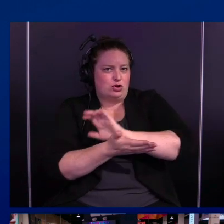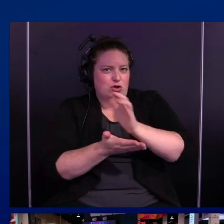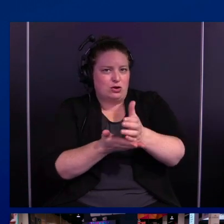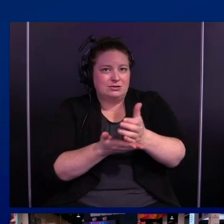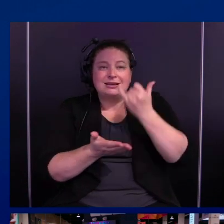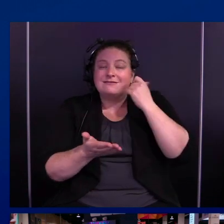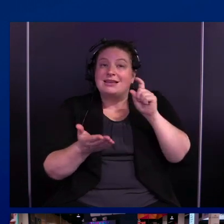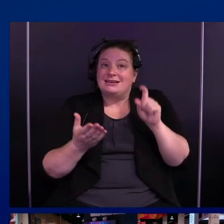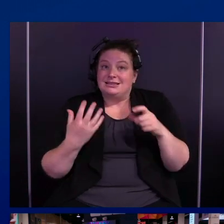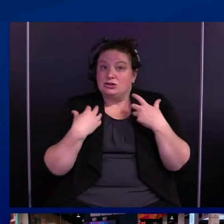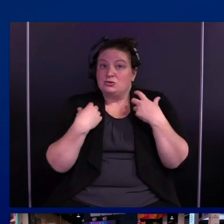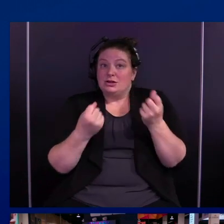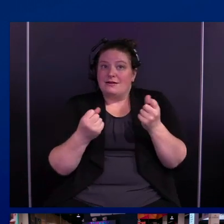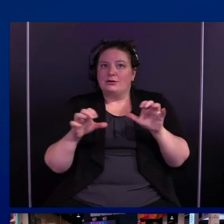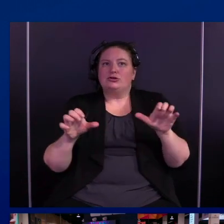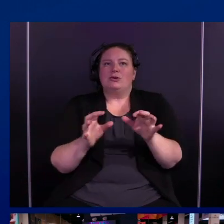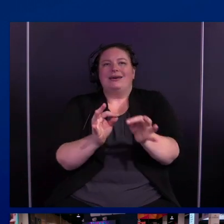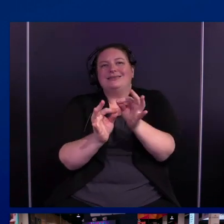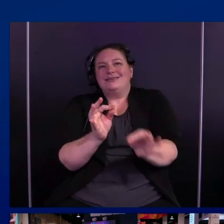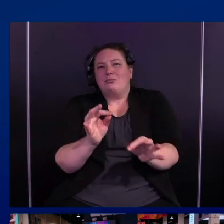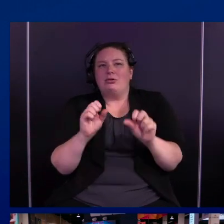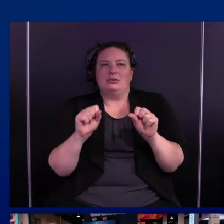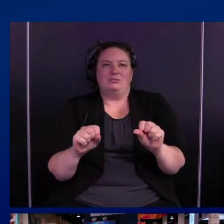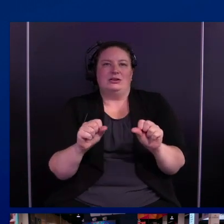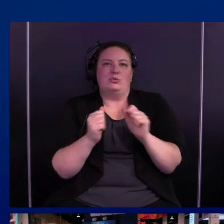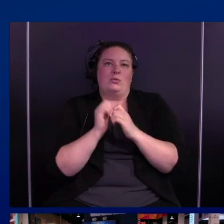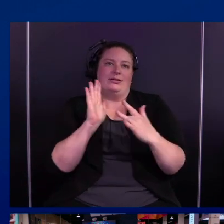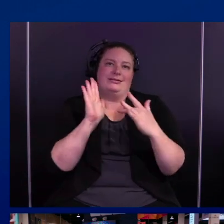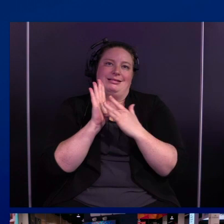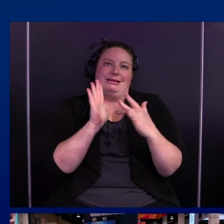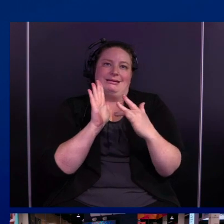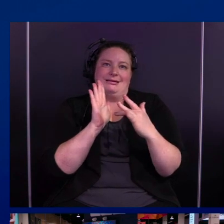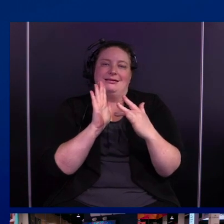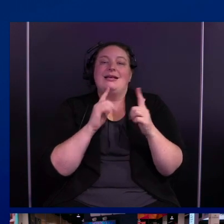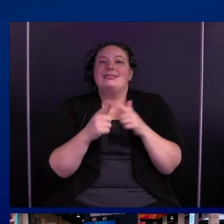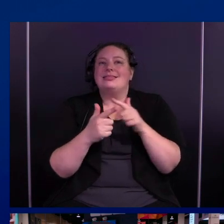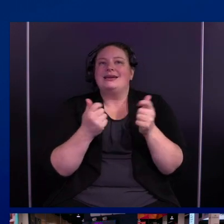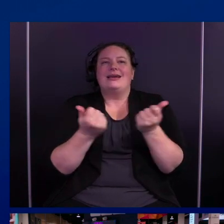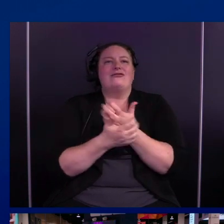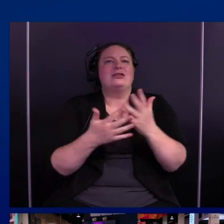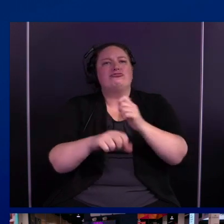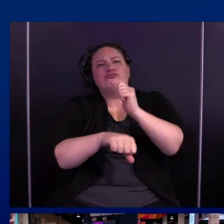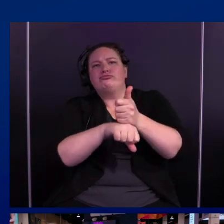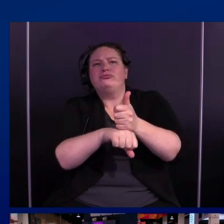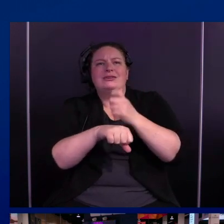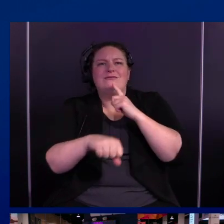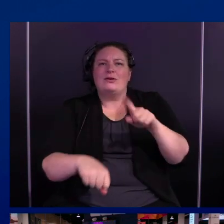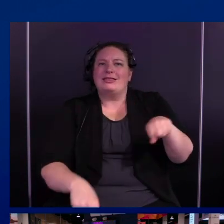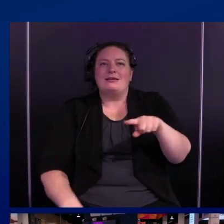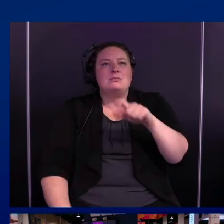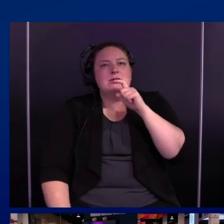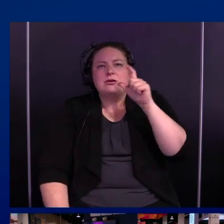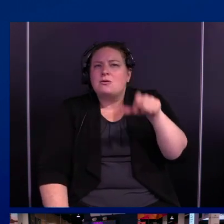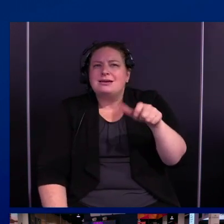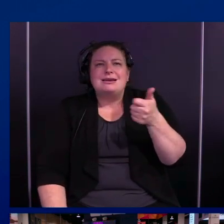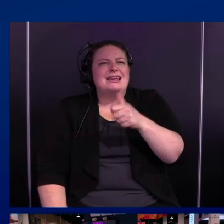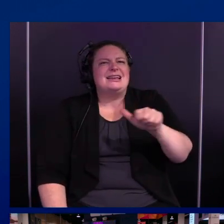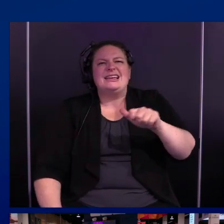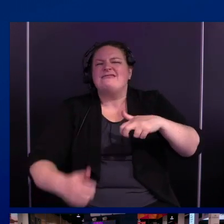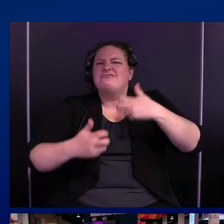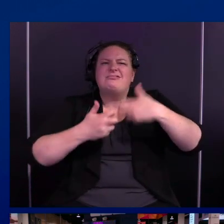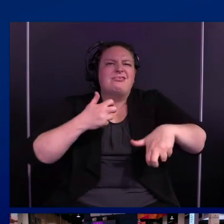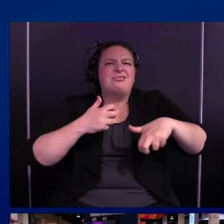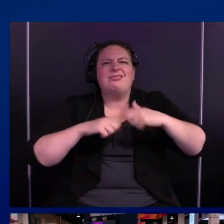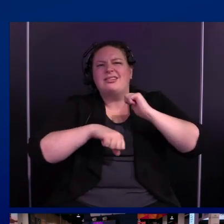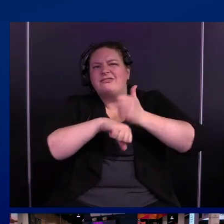to recover, do it as simply as possible with click of a button, and everything is set up for them. You don't need to do any tough configurations